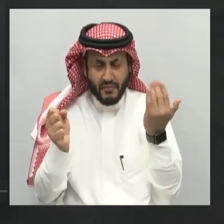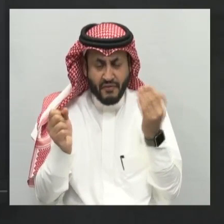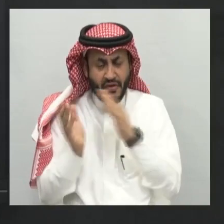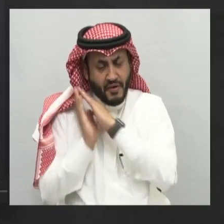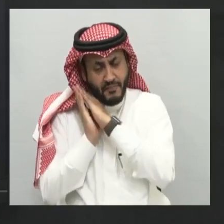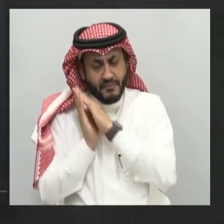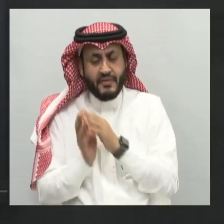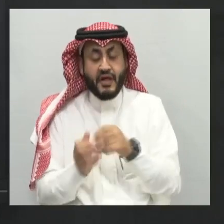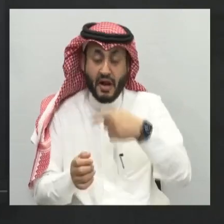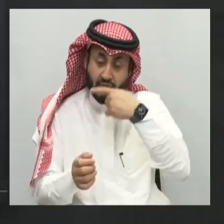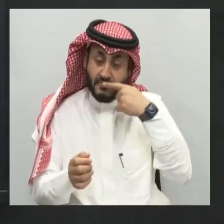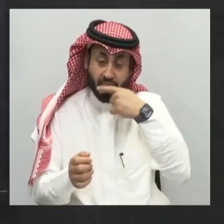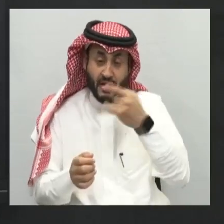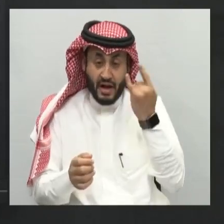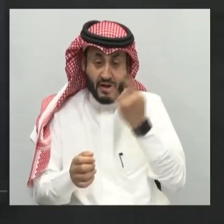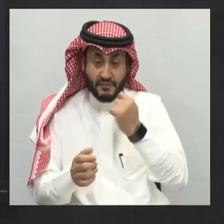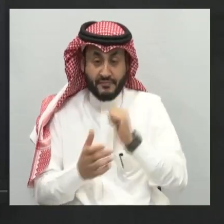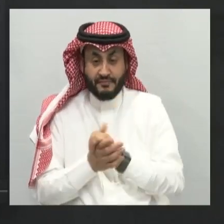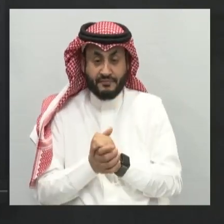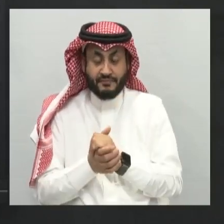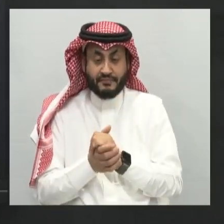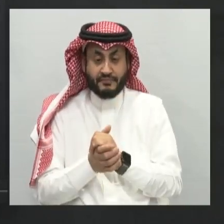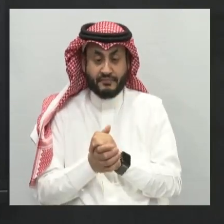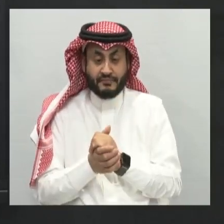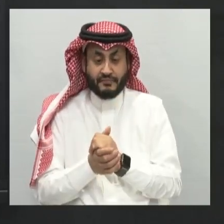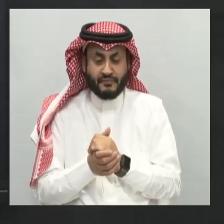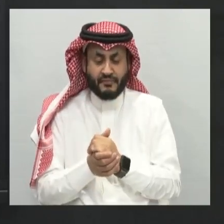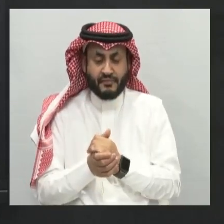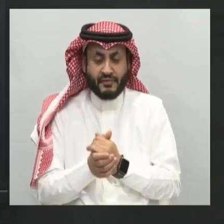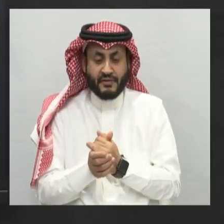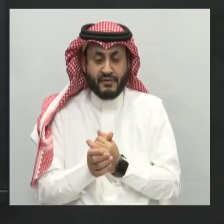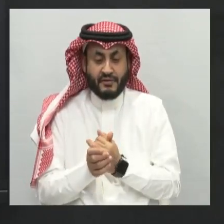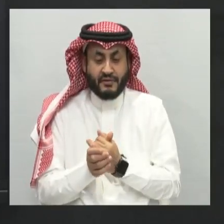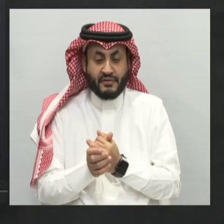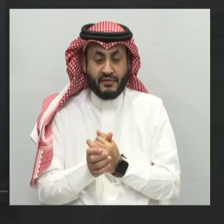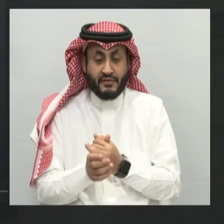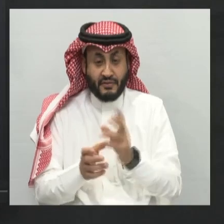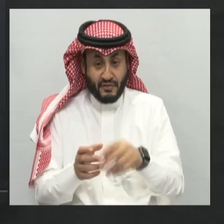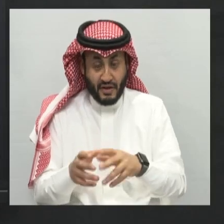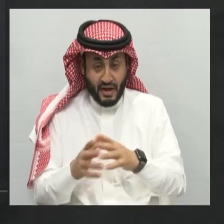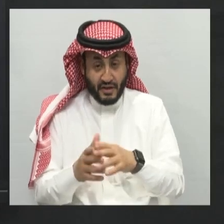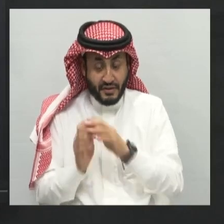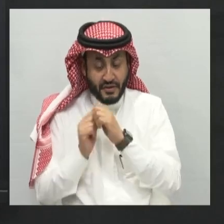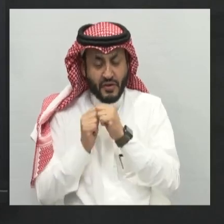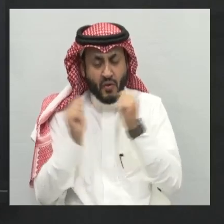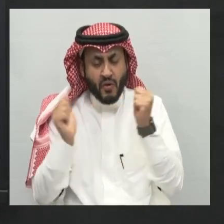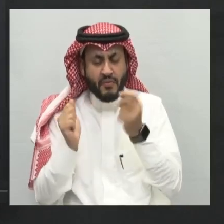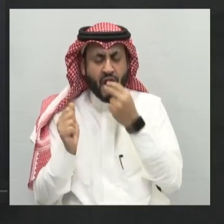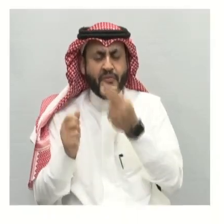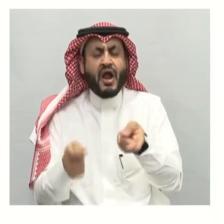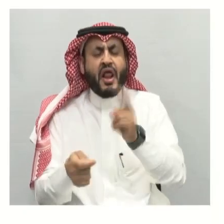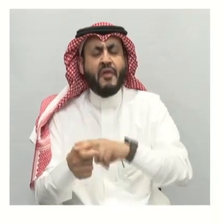bed. Also, after you wake up and brush your teeth, what do? You have breakfast. So these are 2 things that you do